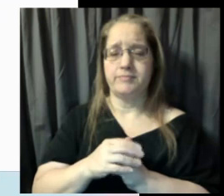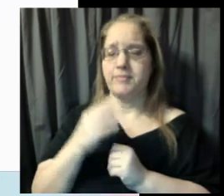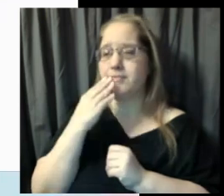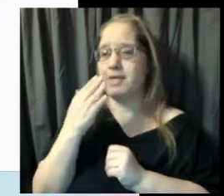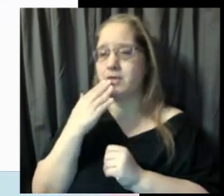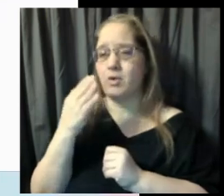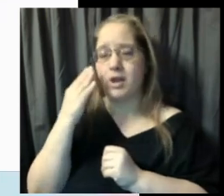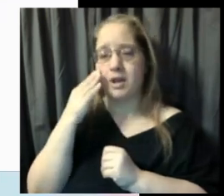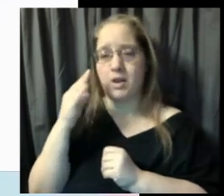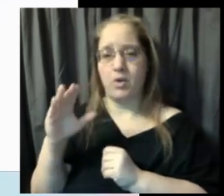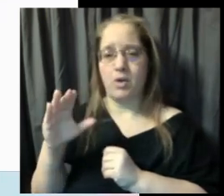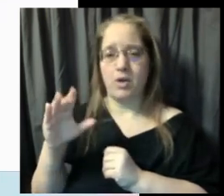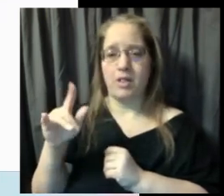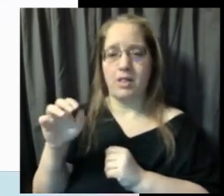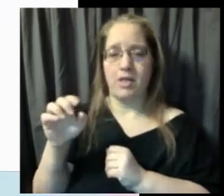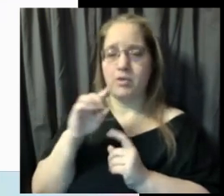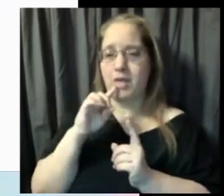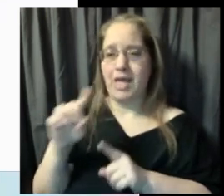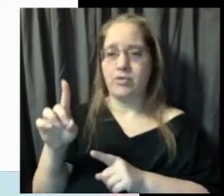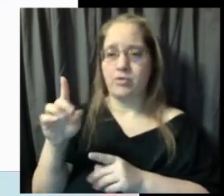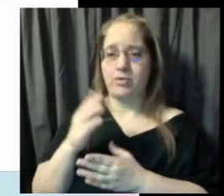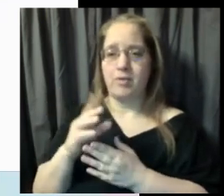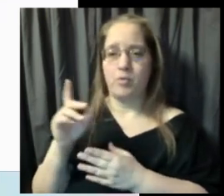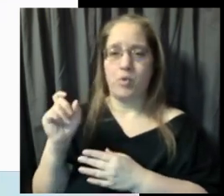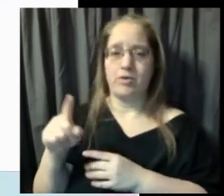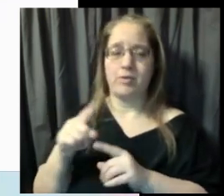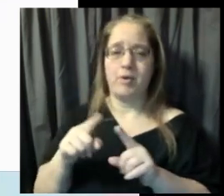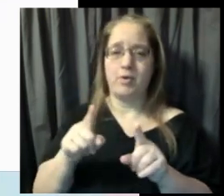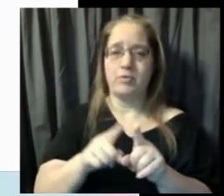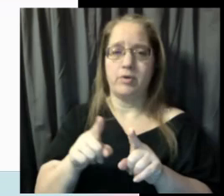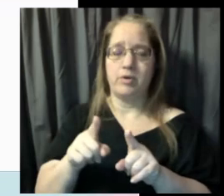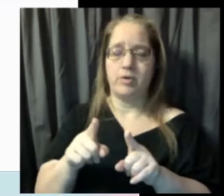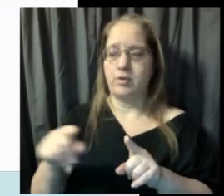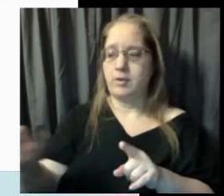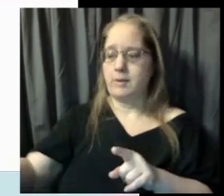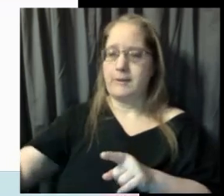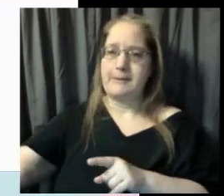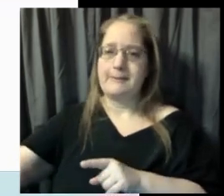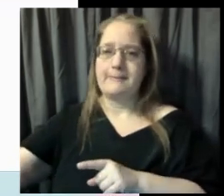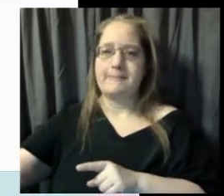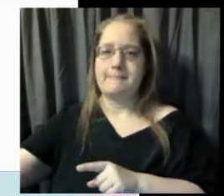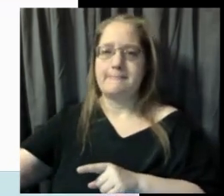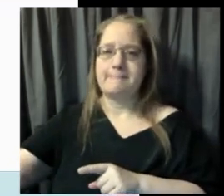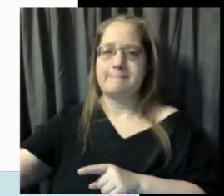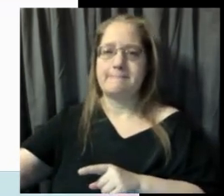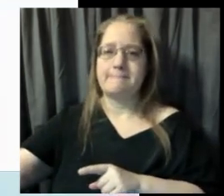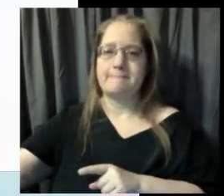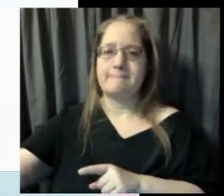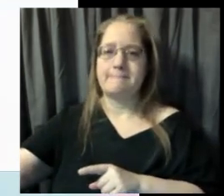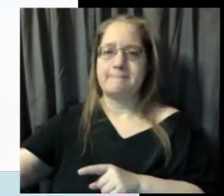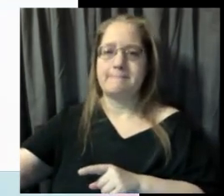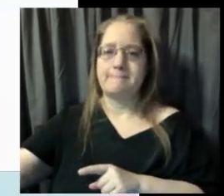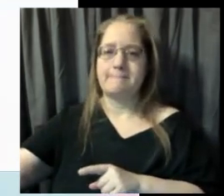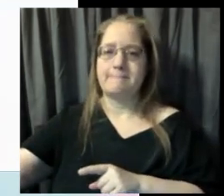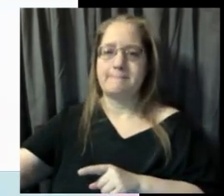Thanks, Sue. And I know Claire's in answering some questions, but I also wanted to talk some of them through out loud. So are you able to